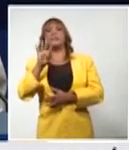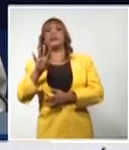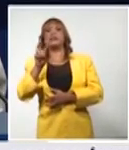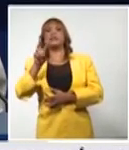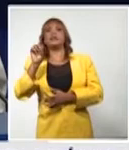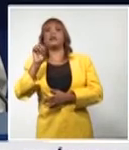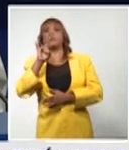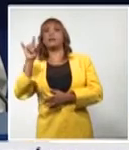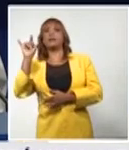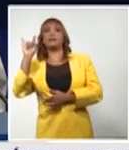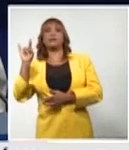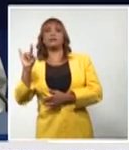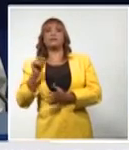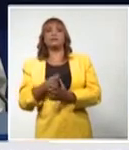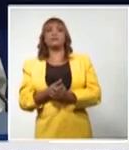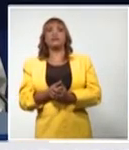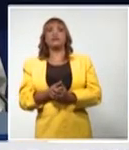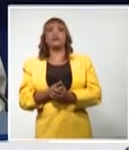age.